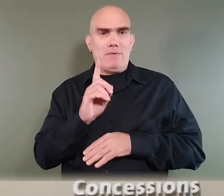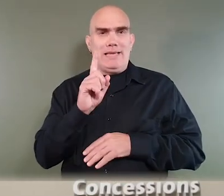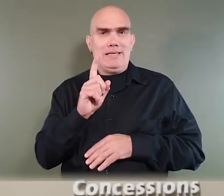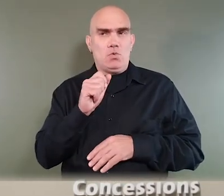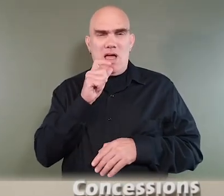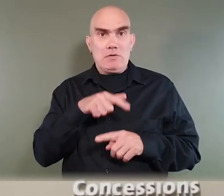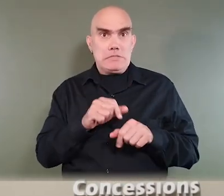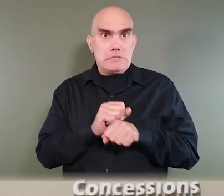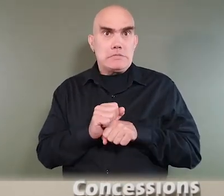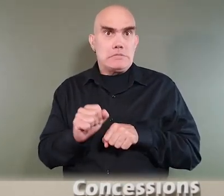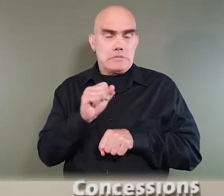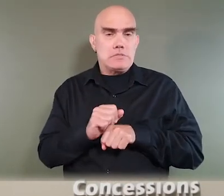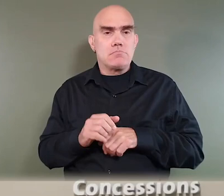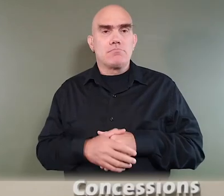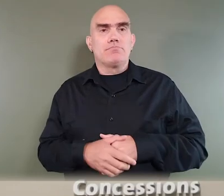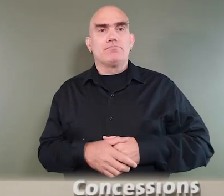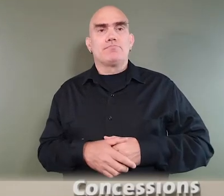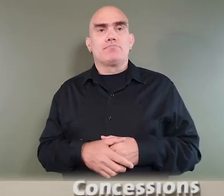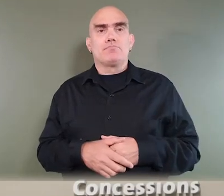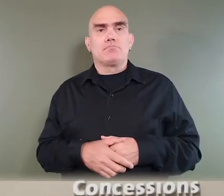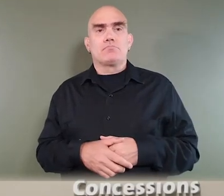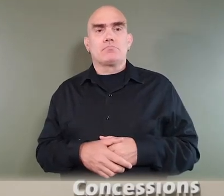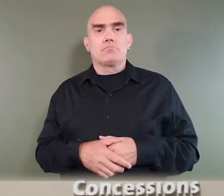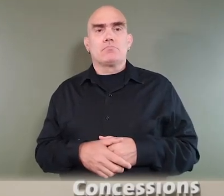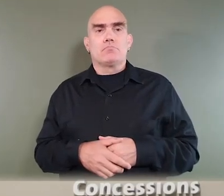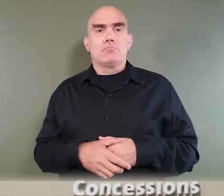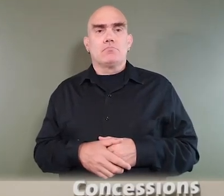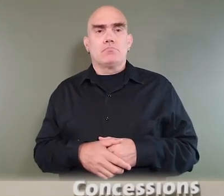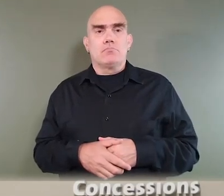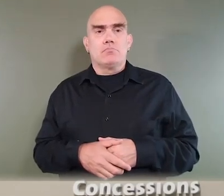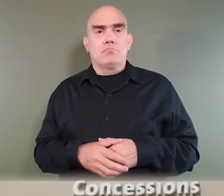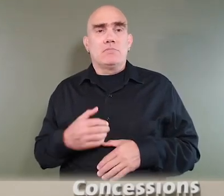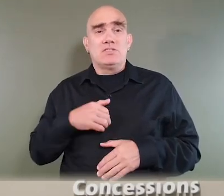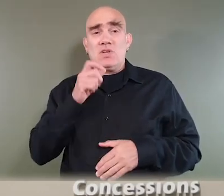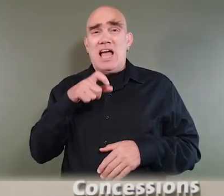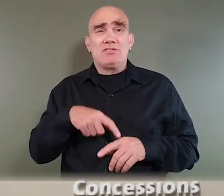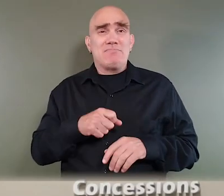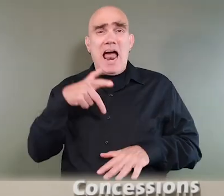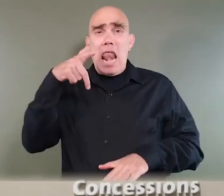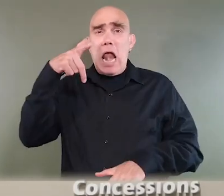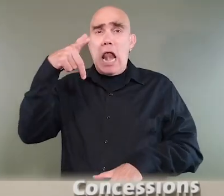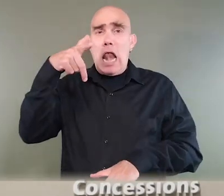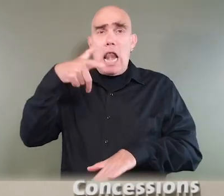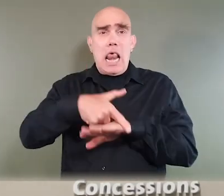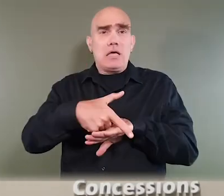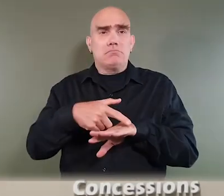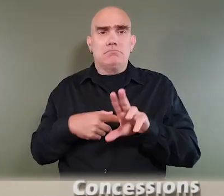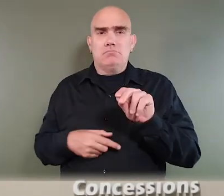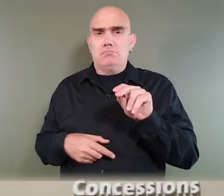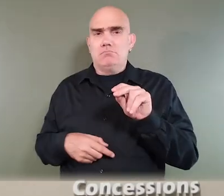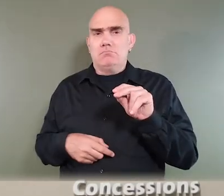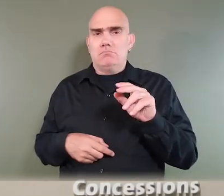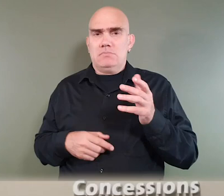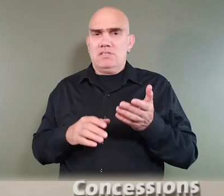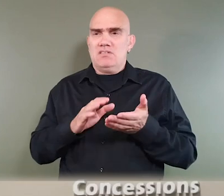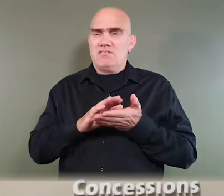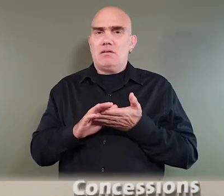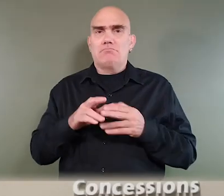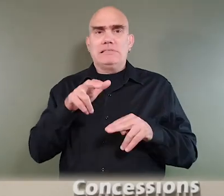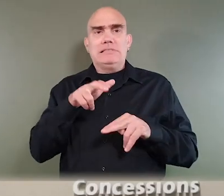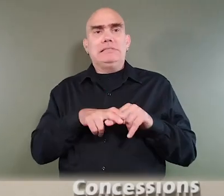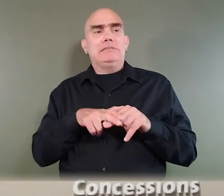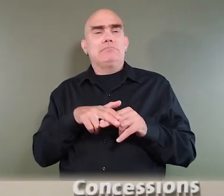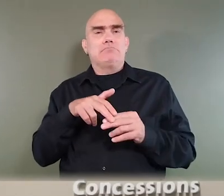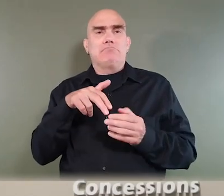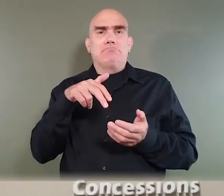So we don't have to work that hard. We don't have to cheerily jump into a splits. It helps to have a nice seat, sitting